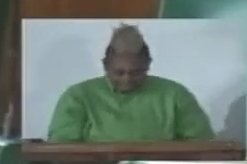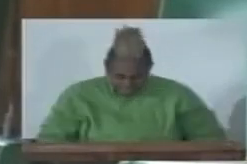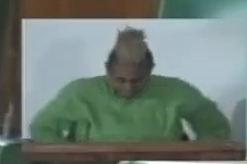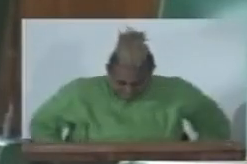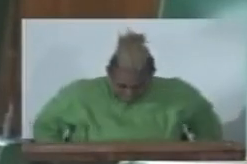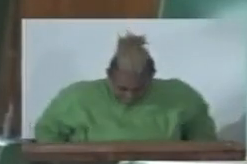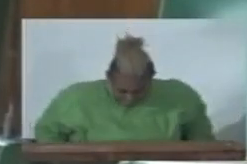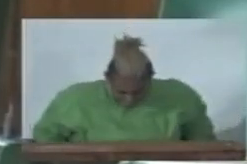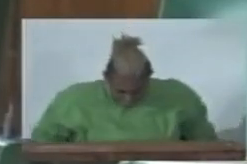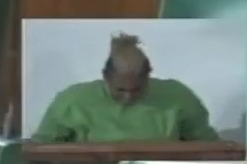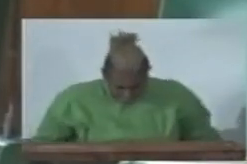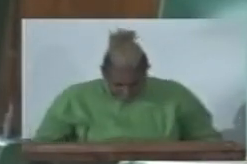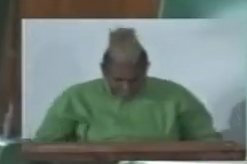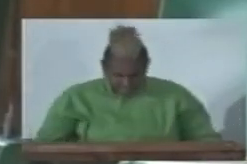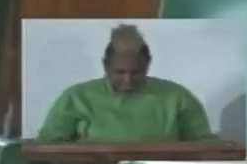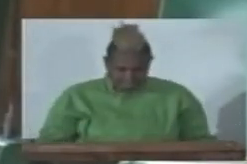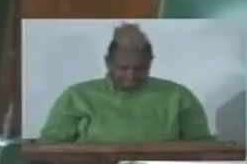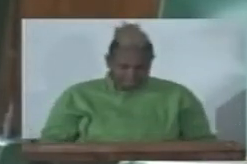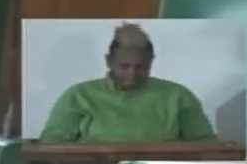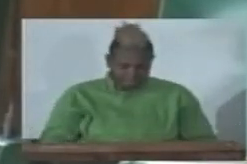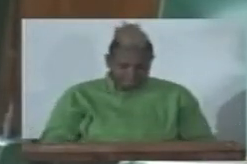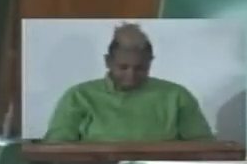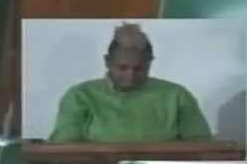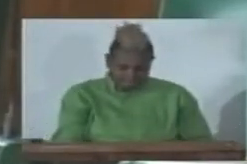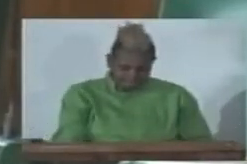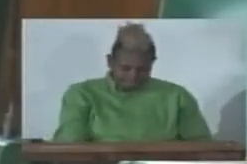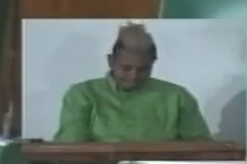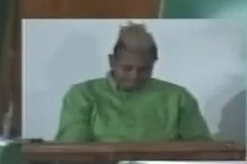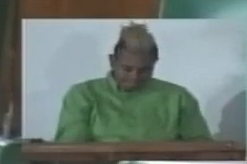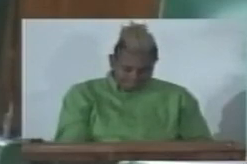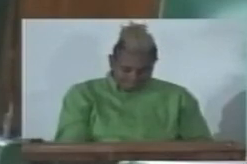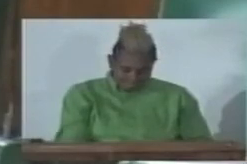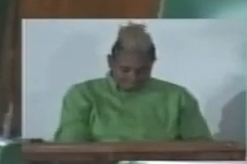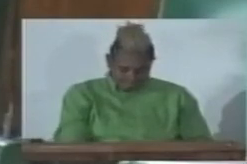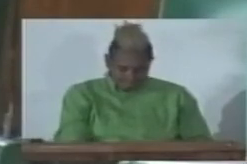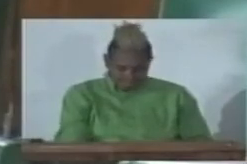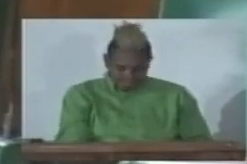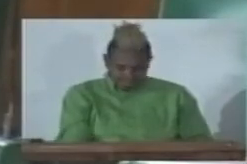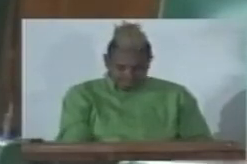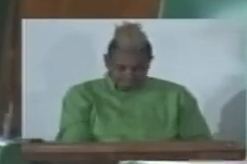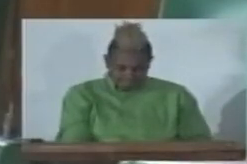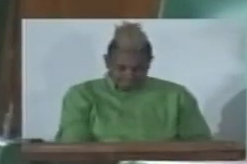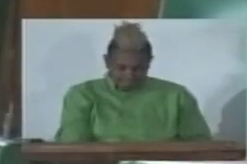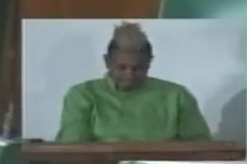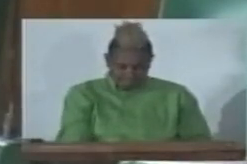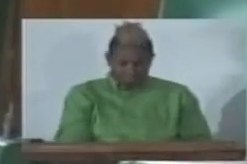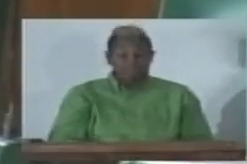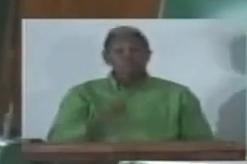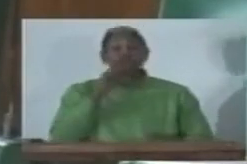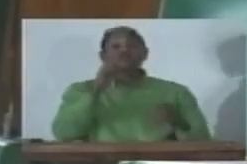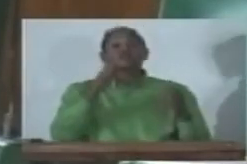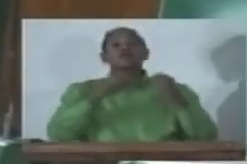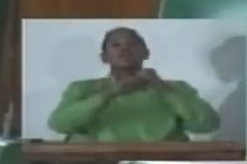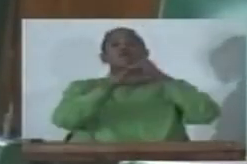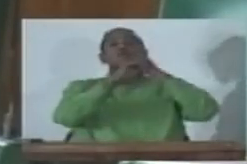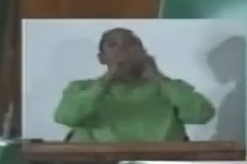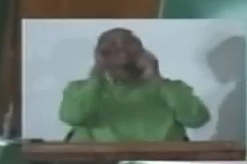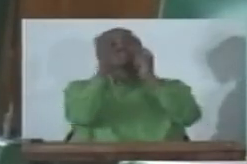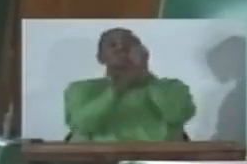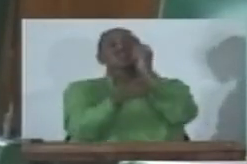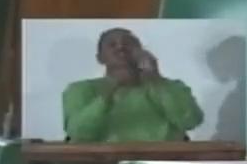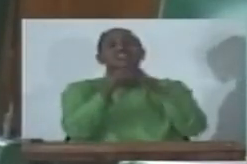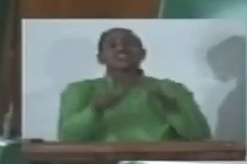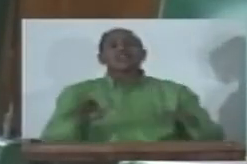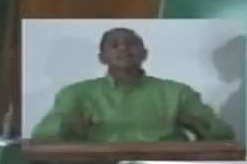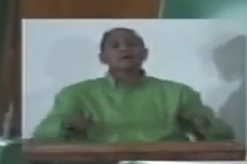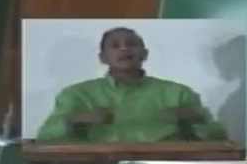so the motion is promoting a change to our parliament to make it